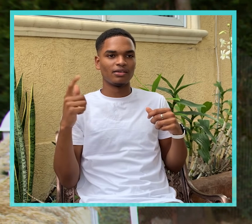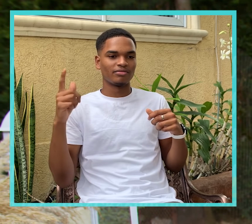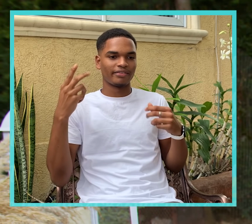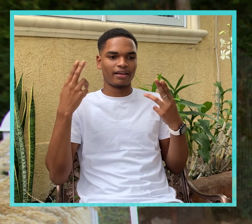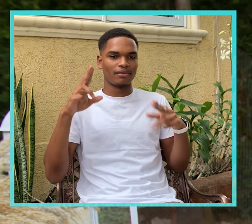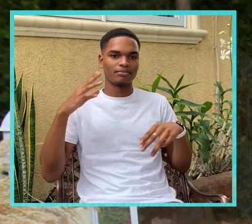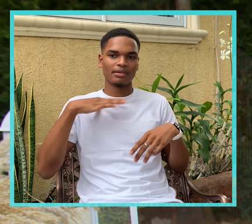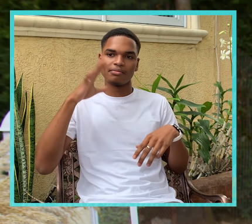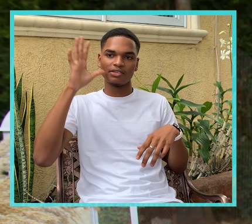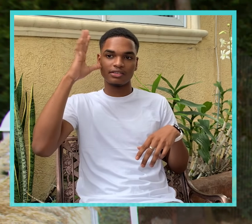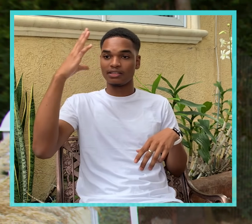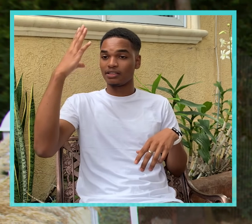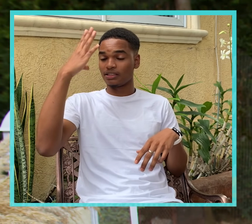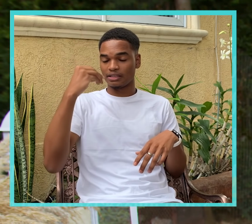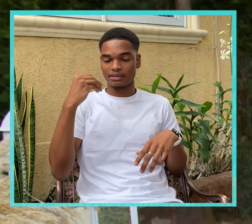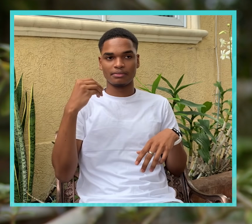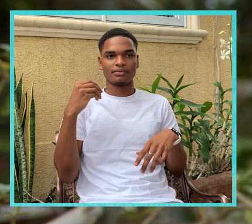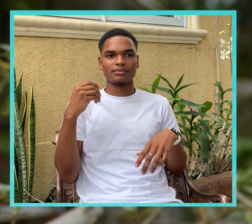They locked the door.